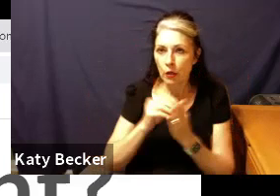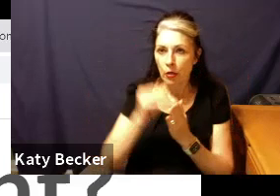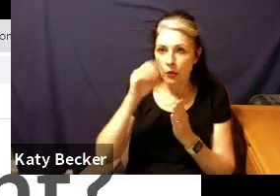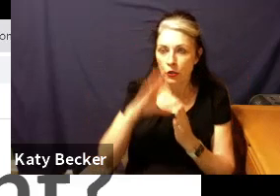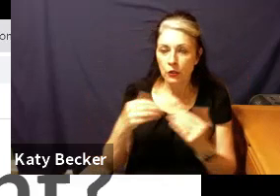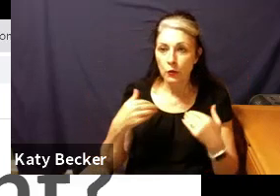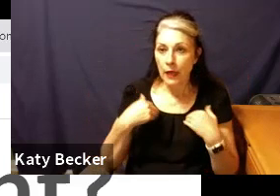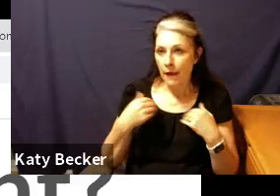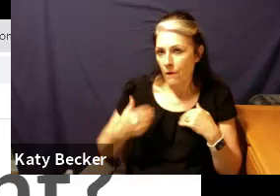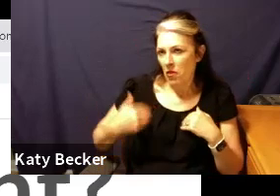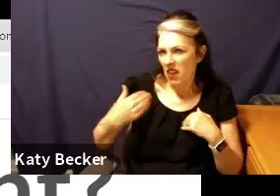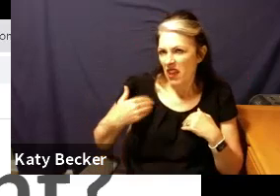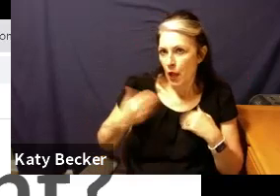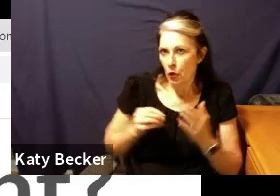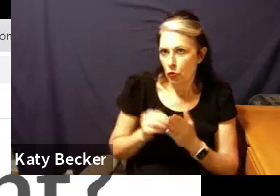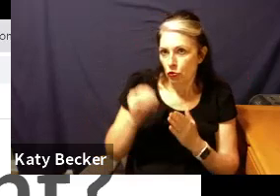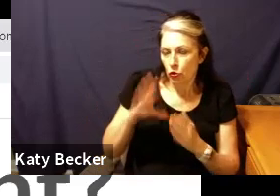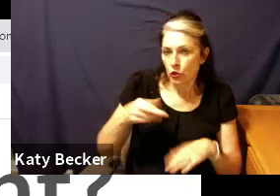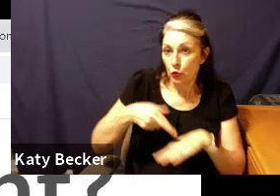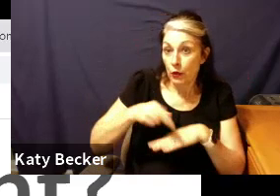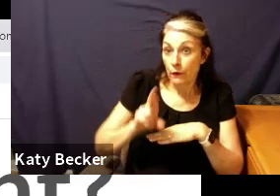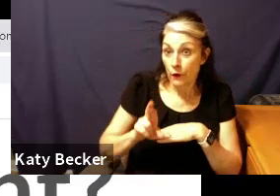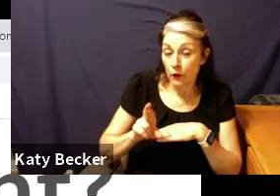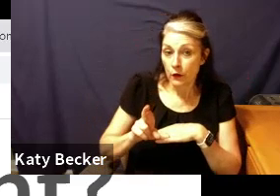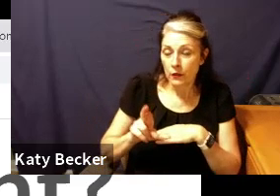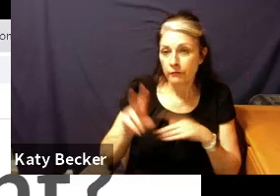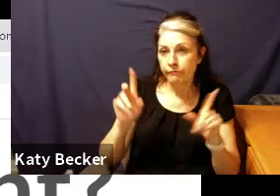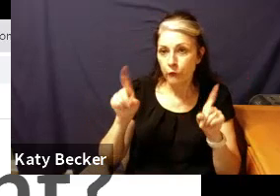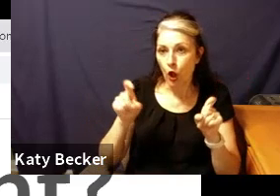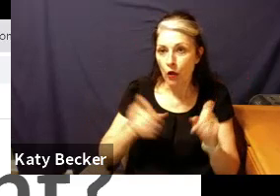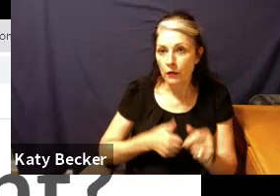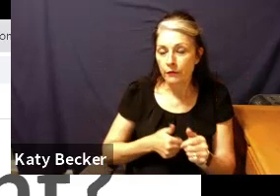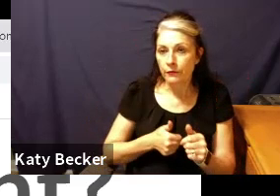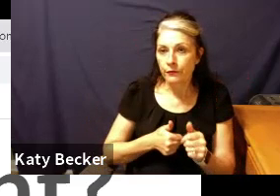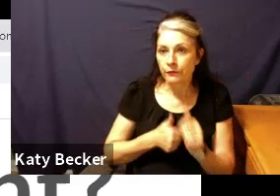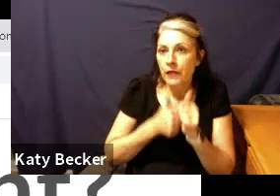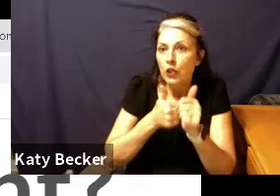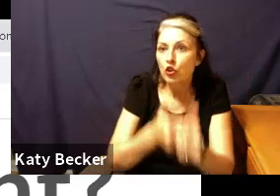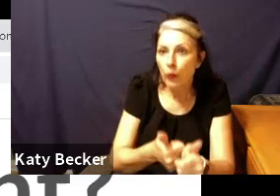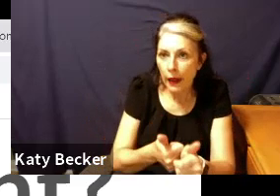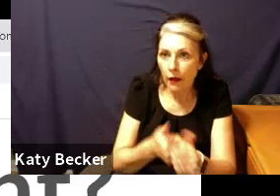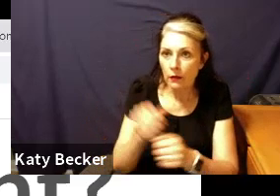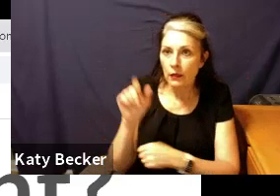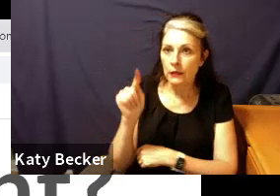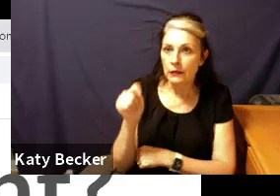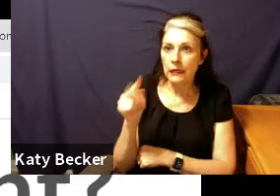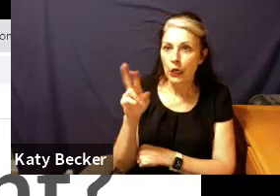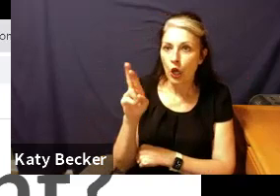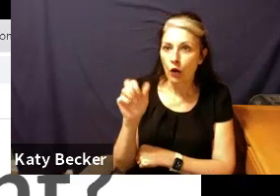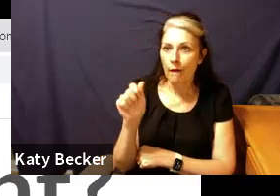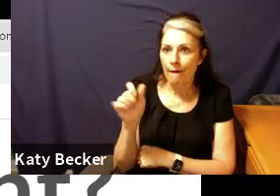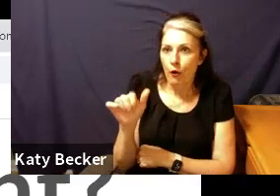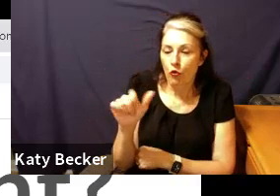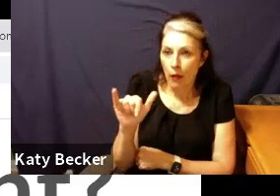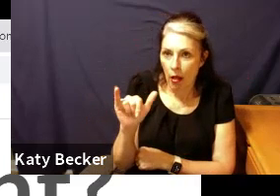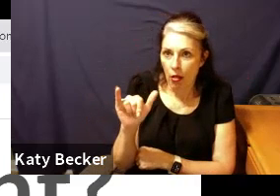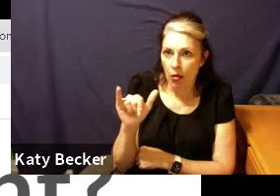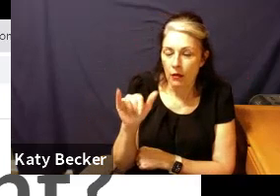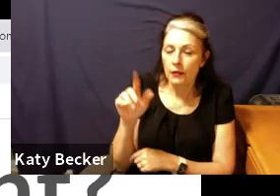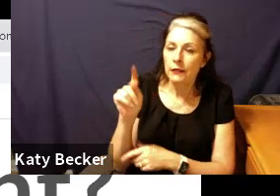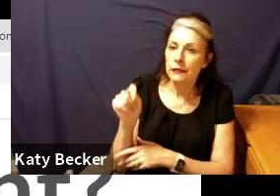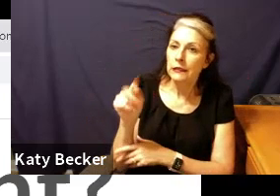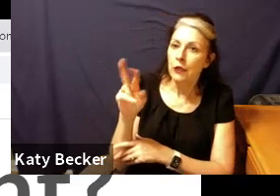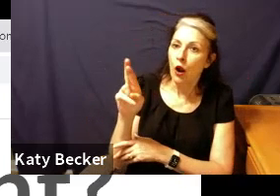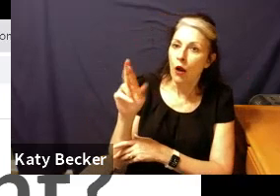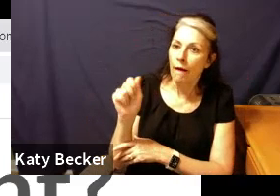for the younger students, it's referred to as a trail. So it's really just making them aware of what they do online basically